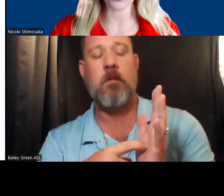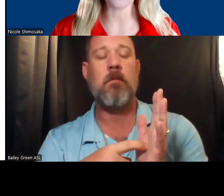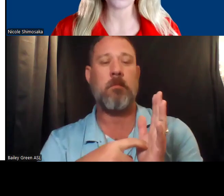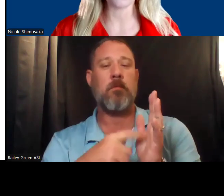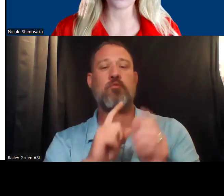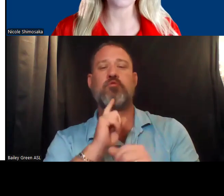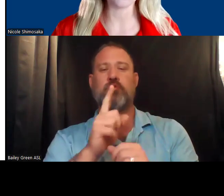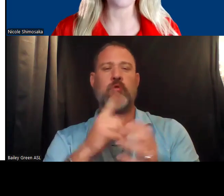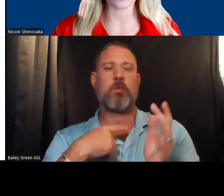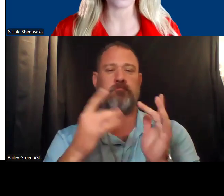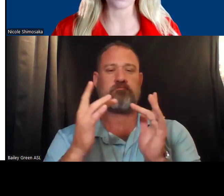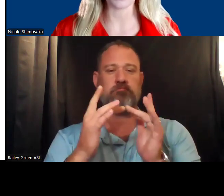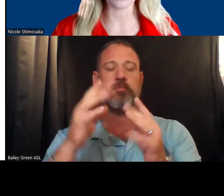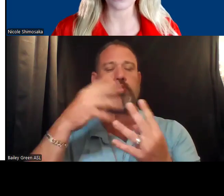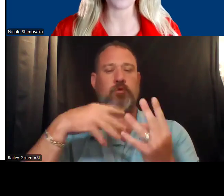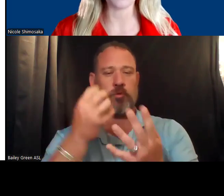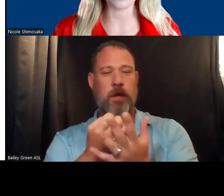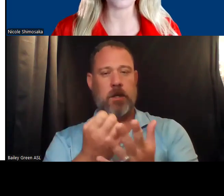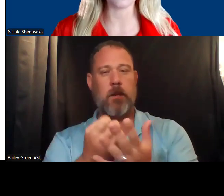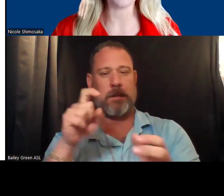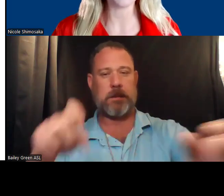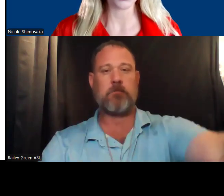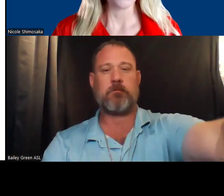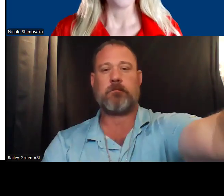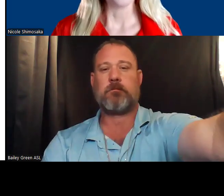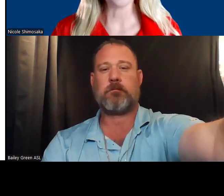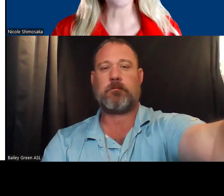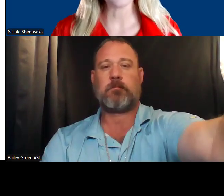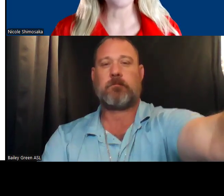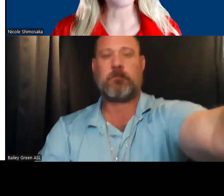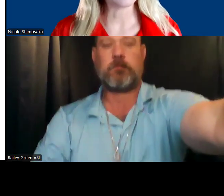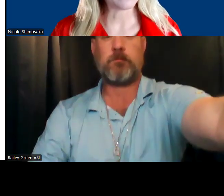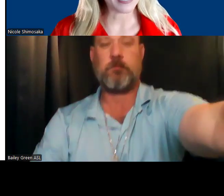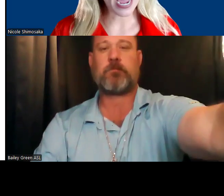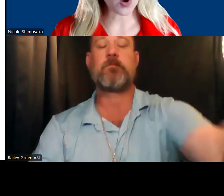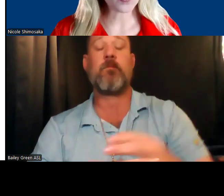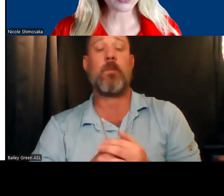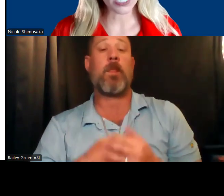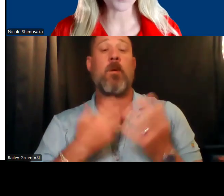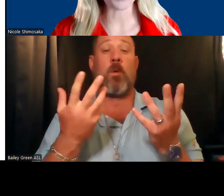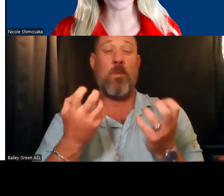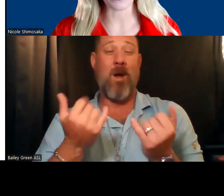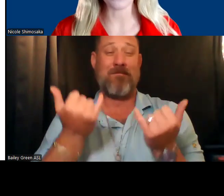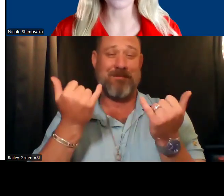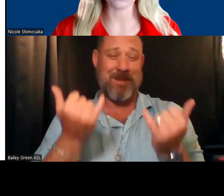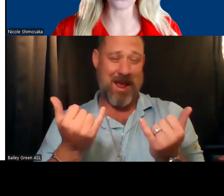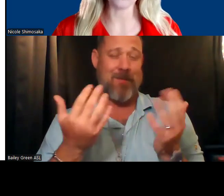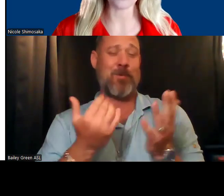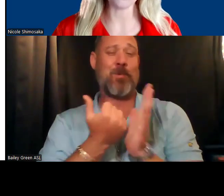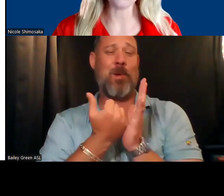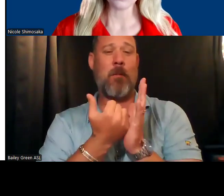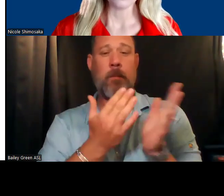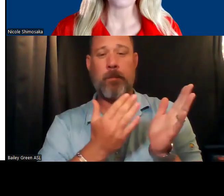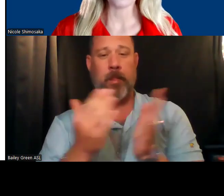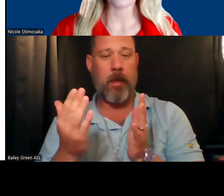we are reaching the greatest social and economic needs. We want to do this now to help with planning at the local